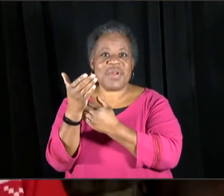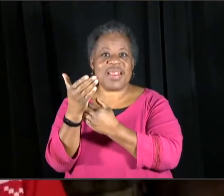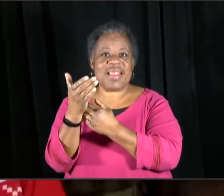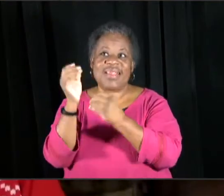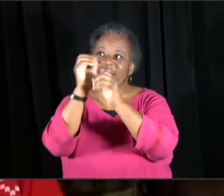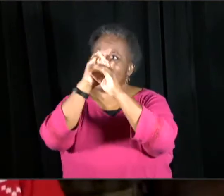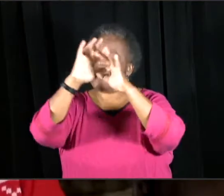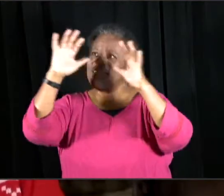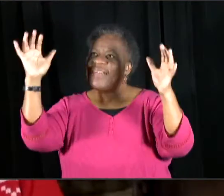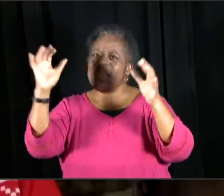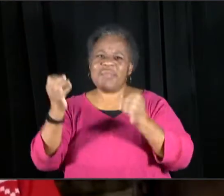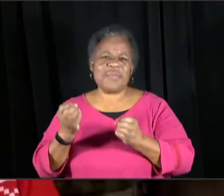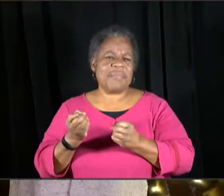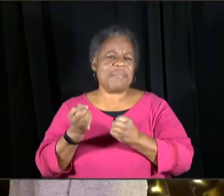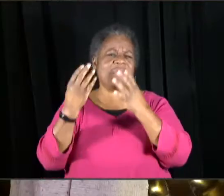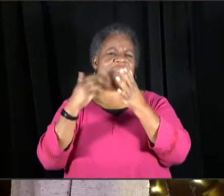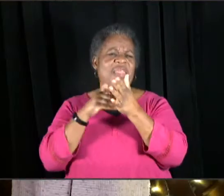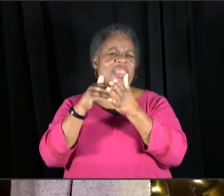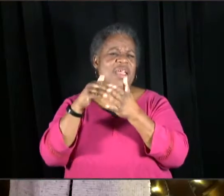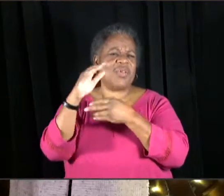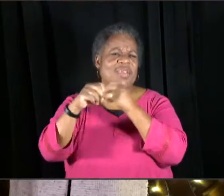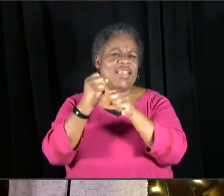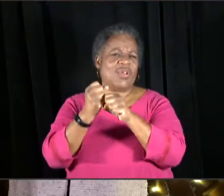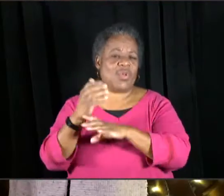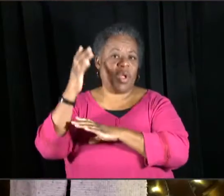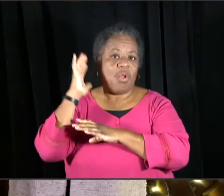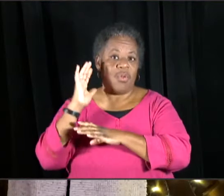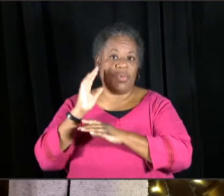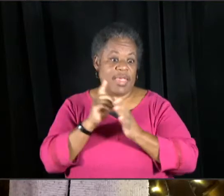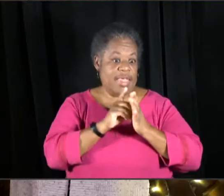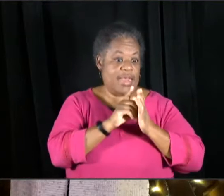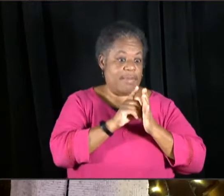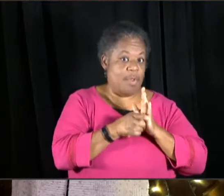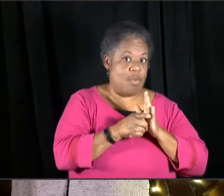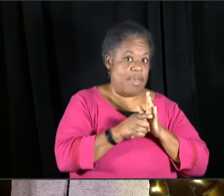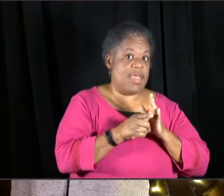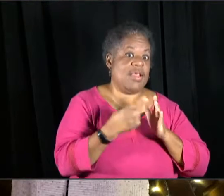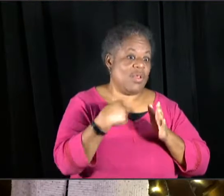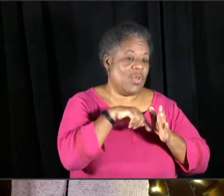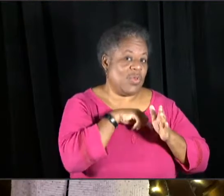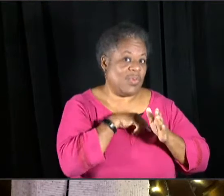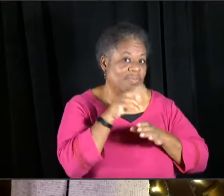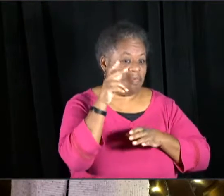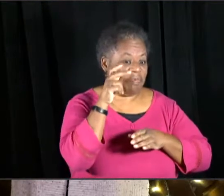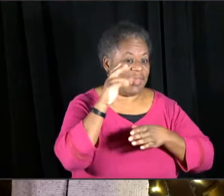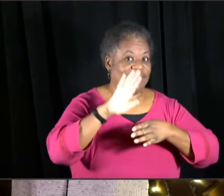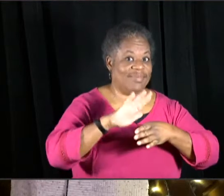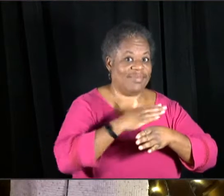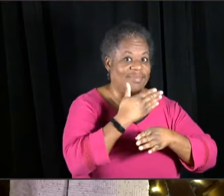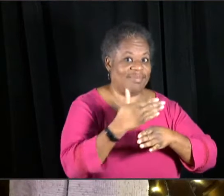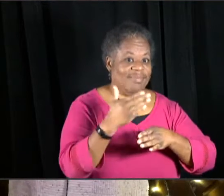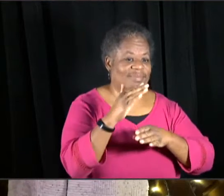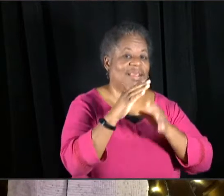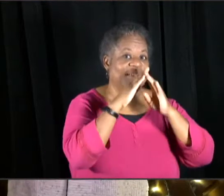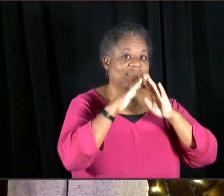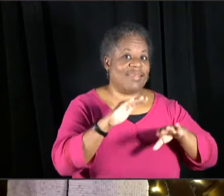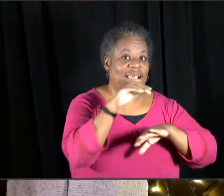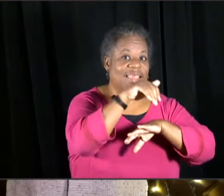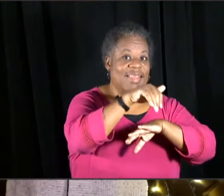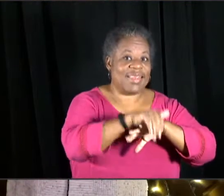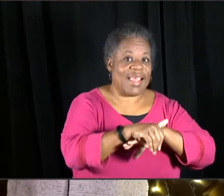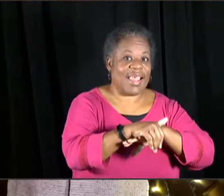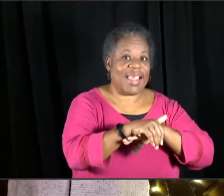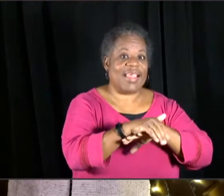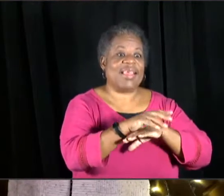from thousands of years ago. In a moment, we'll hear a very special arrangement of Silent Night that includes many members of